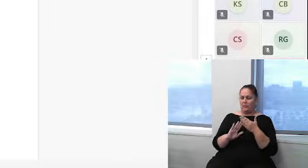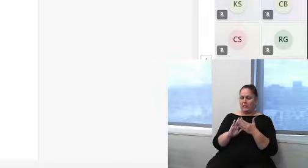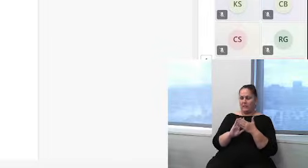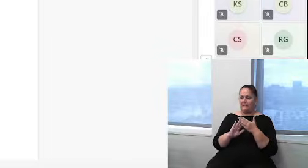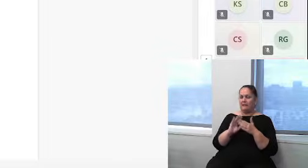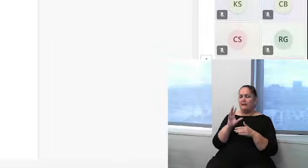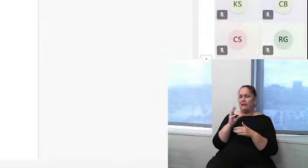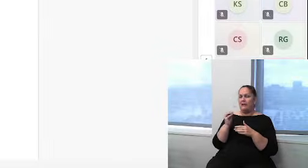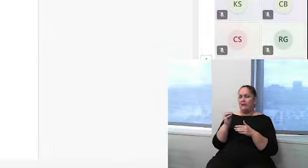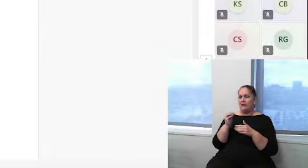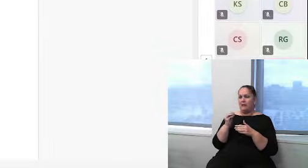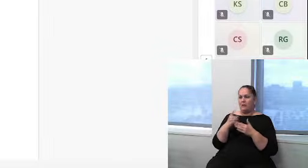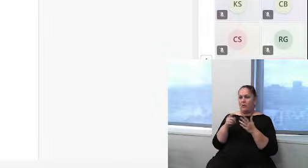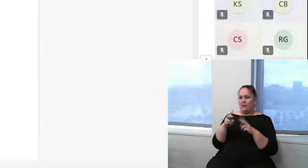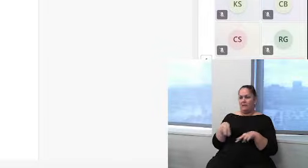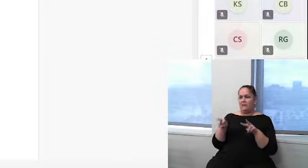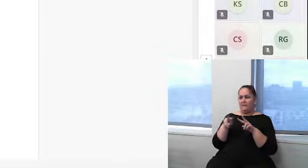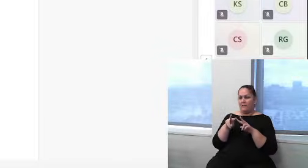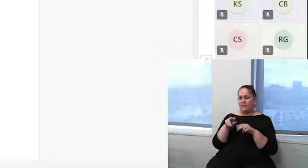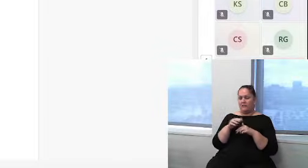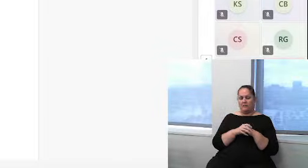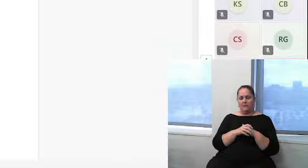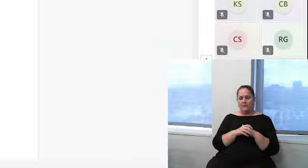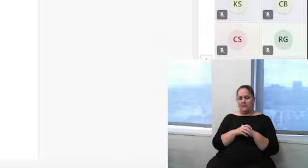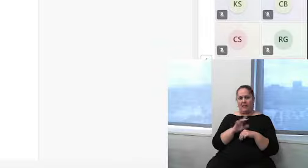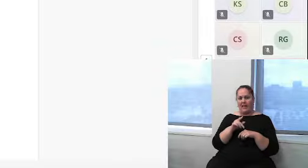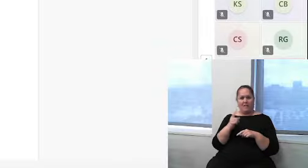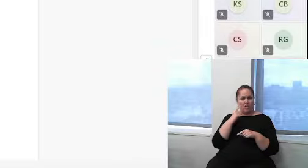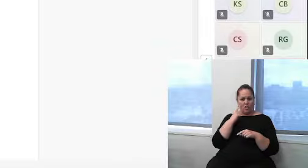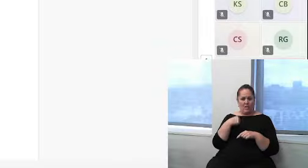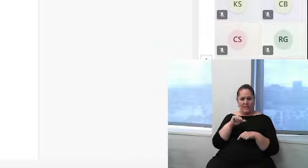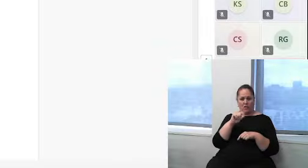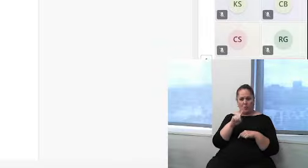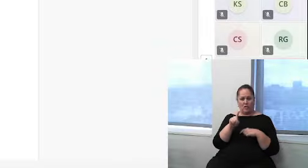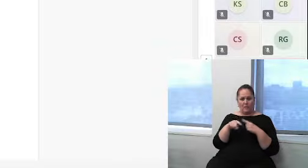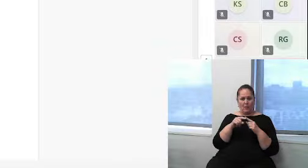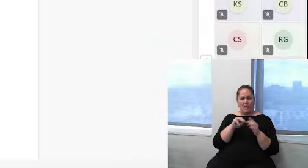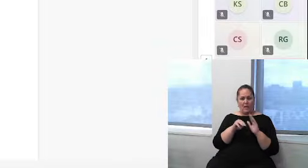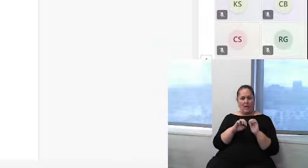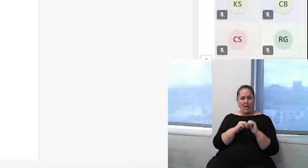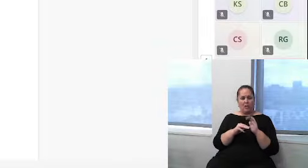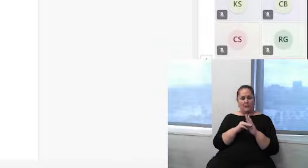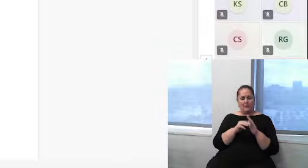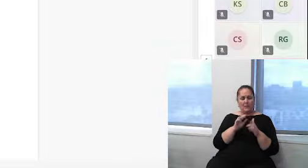how the model operates and what its value is.